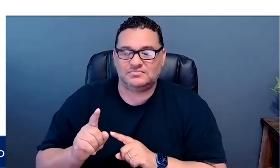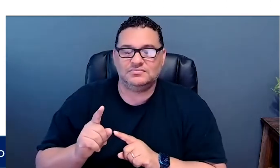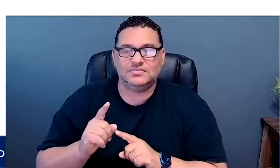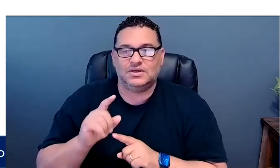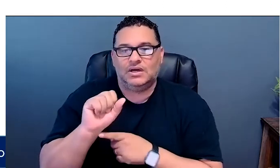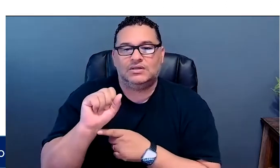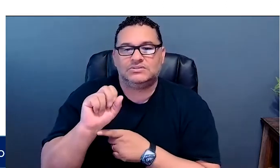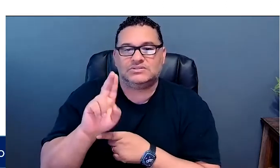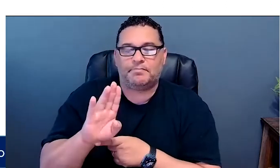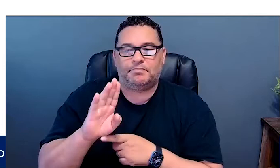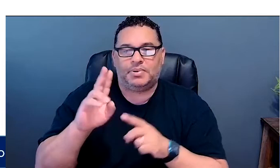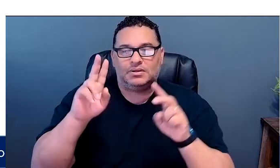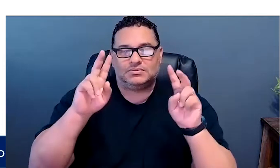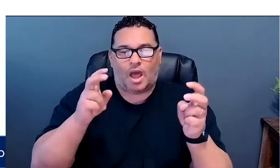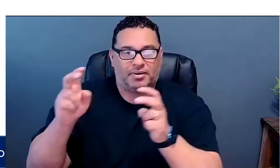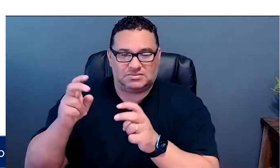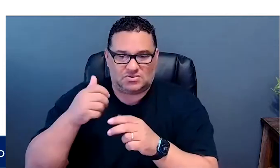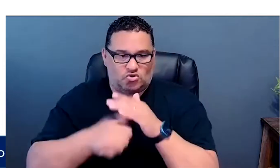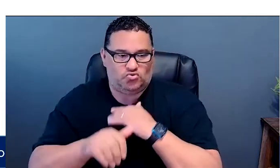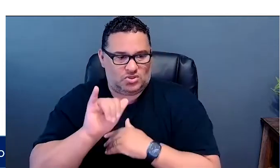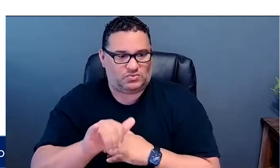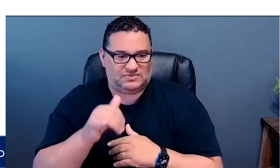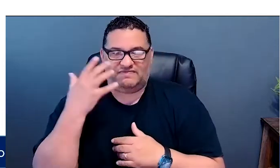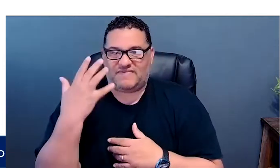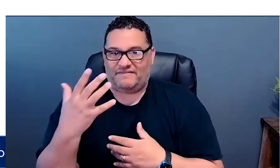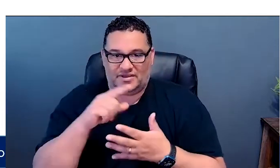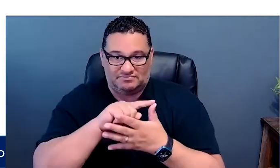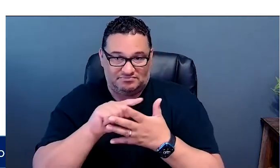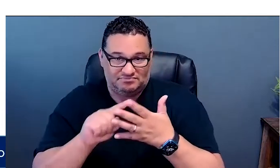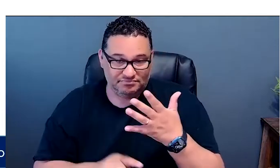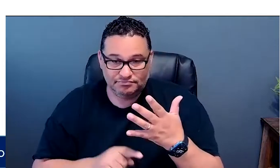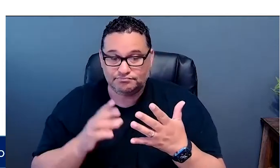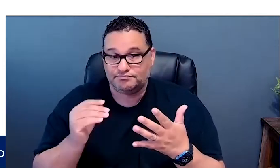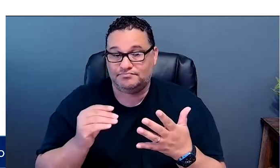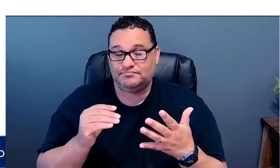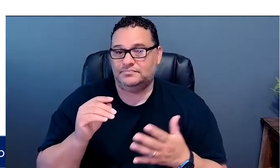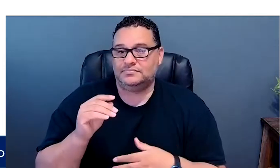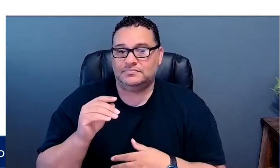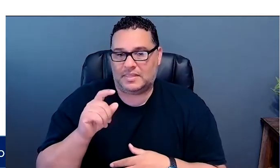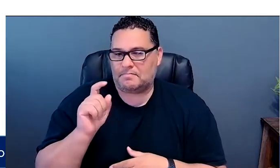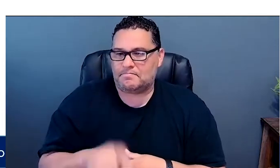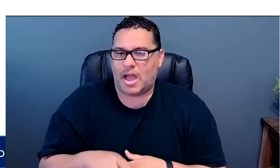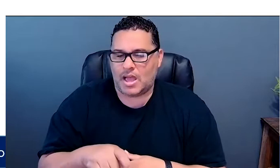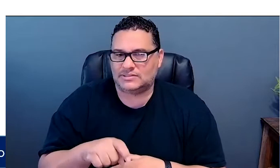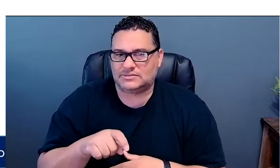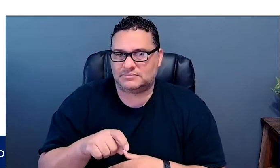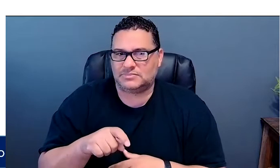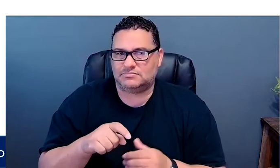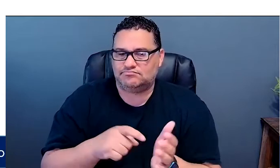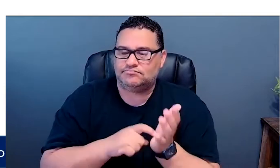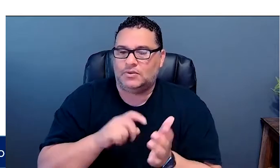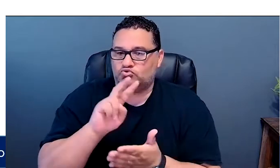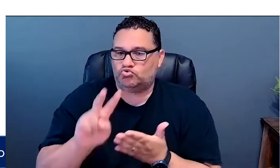areas, and they have to be at least 2 hours in duration. I think the next